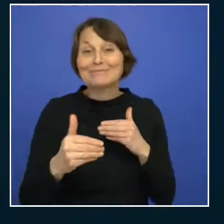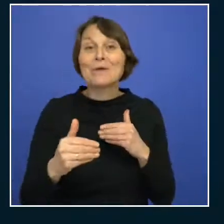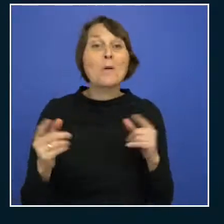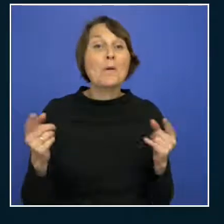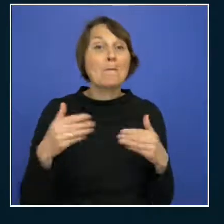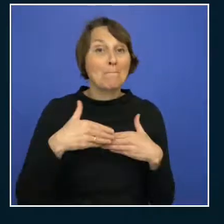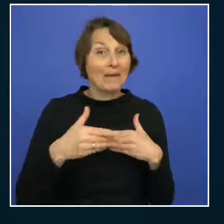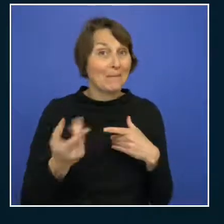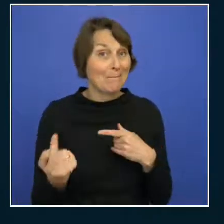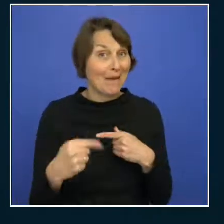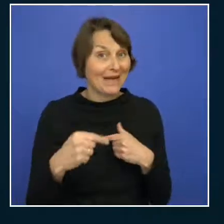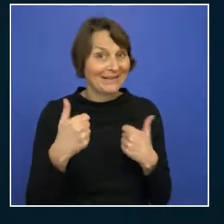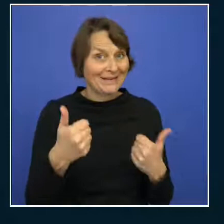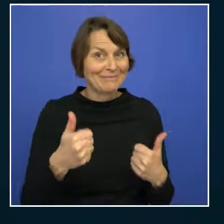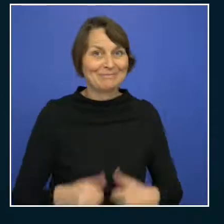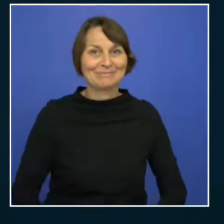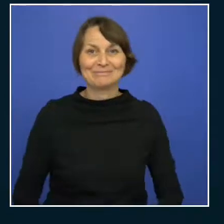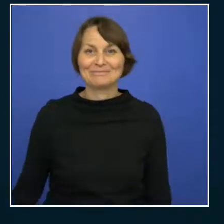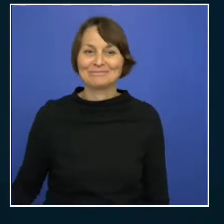then.